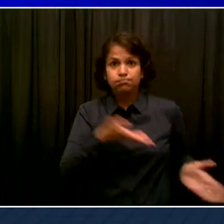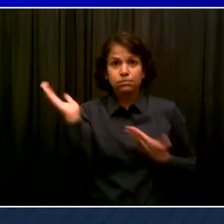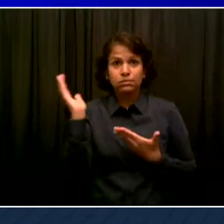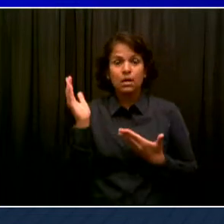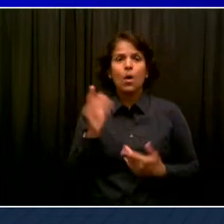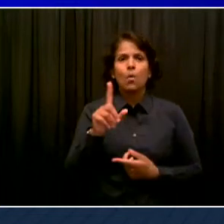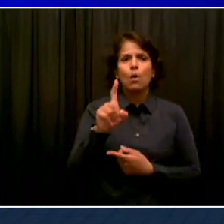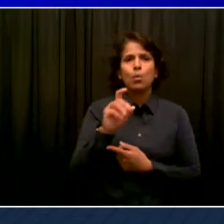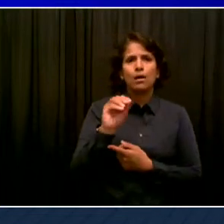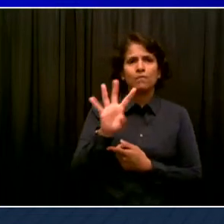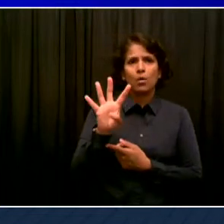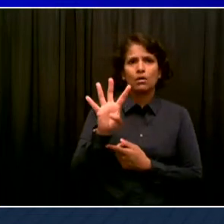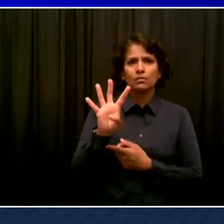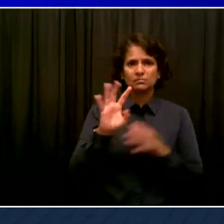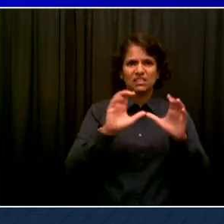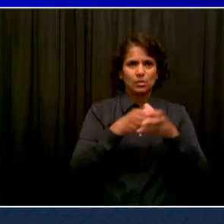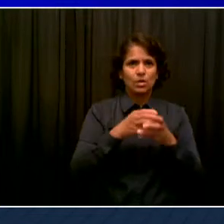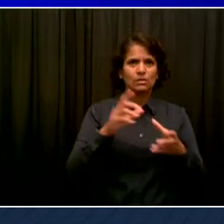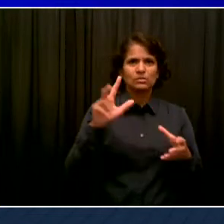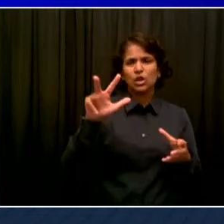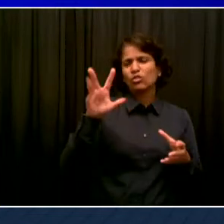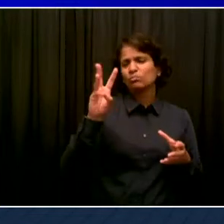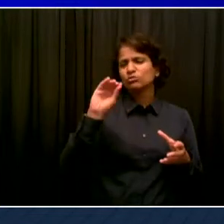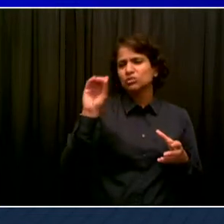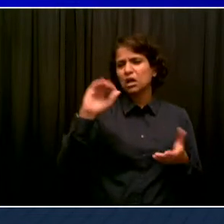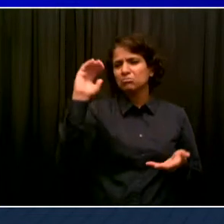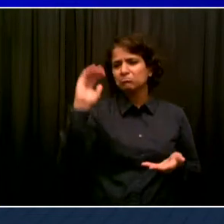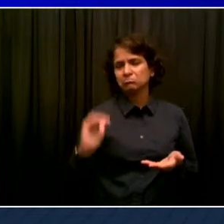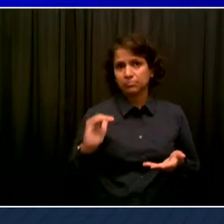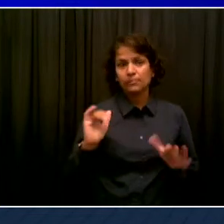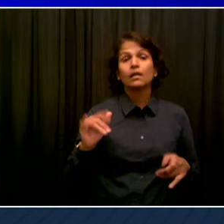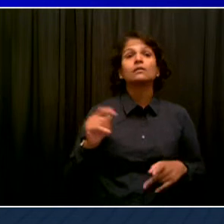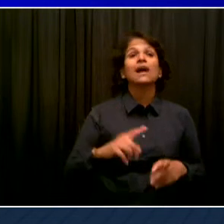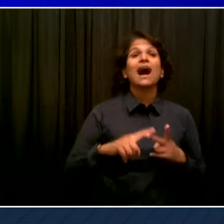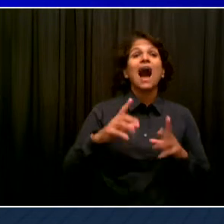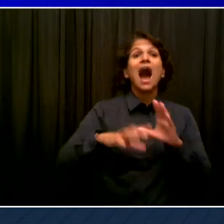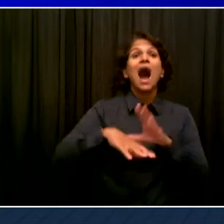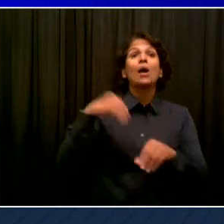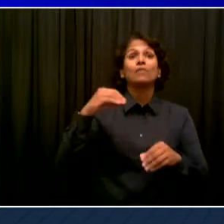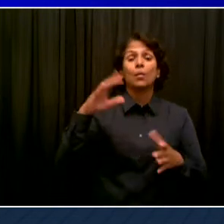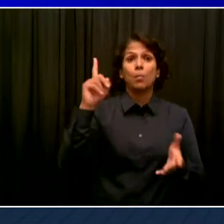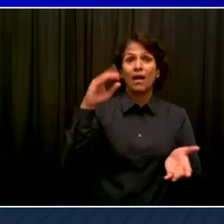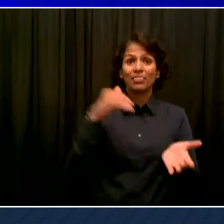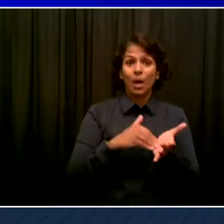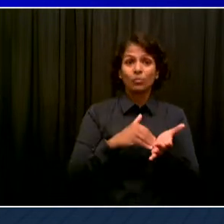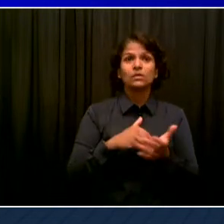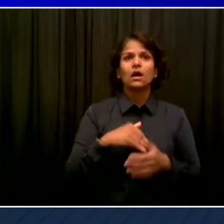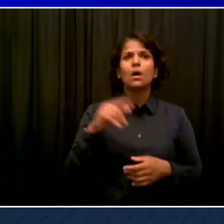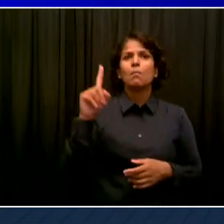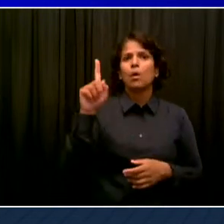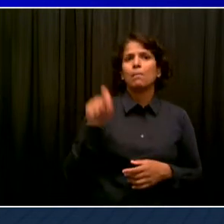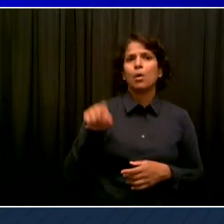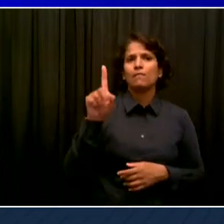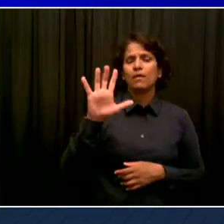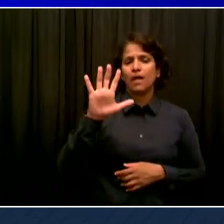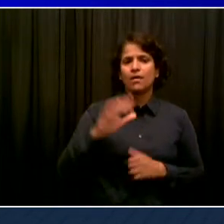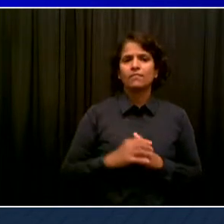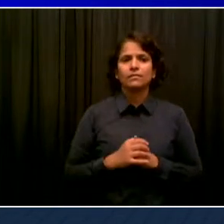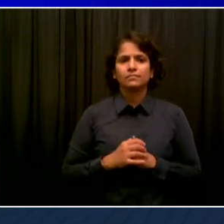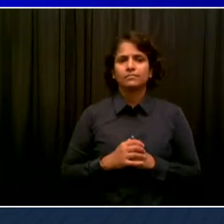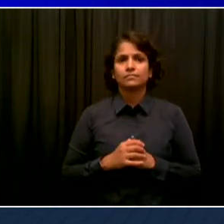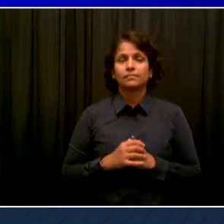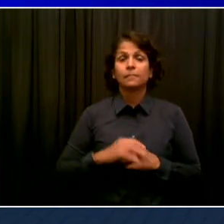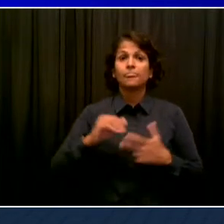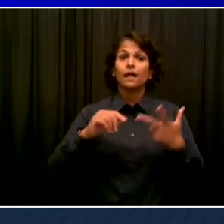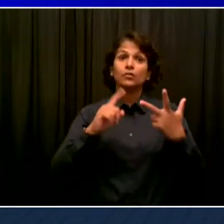36.61% confirmed positivity. Hospitalization rate, 1.15 per 100,000. And number 3, new reported cases on a